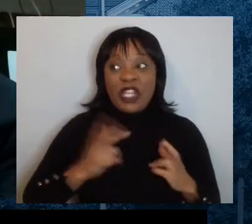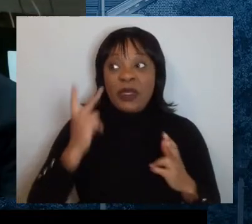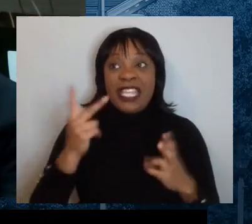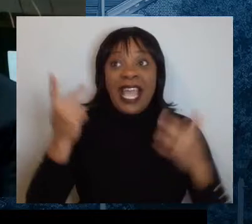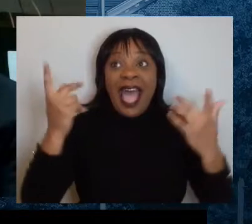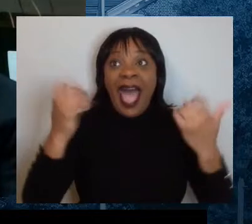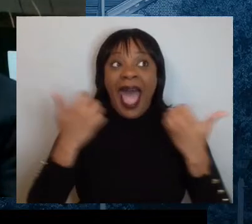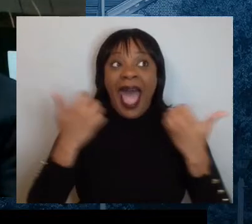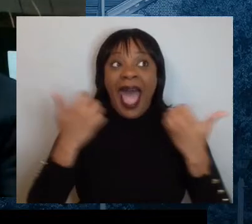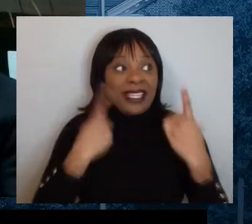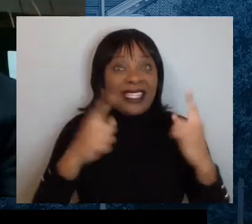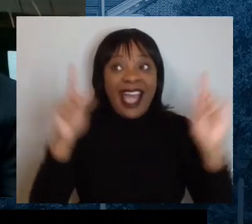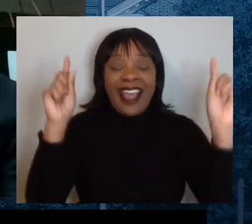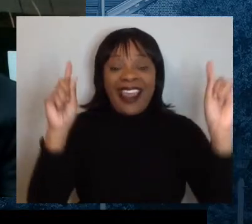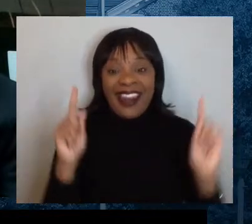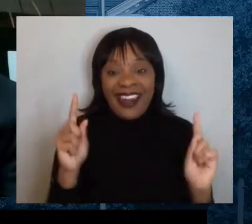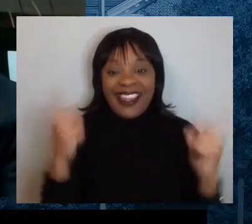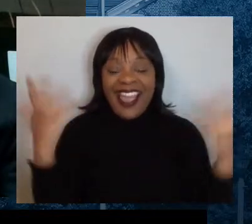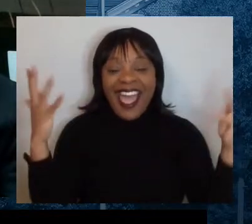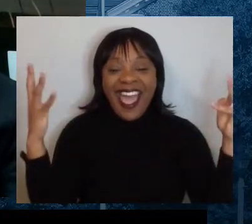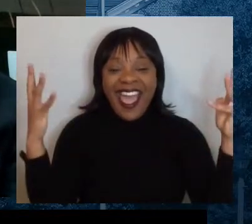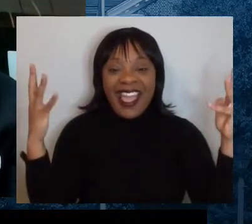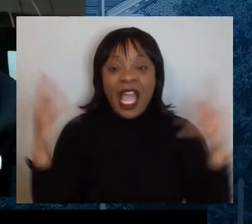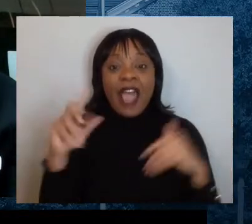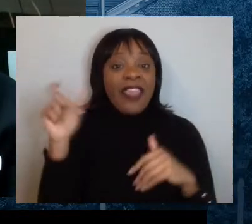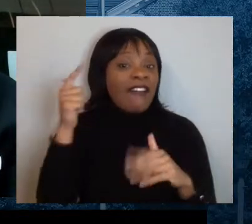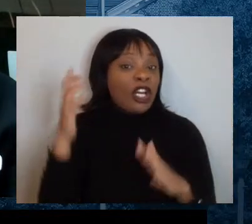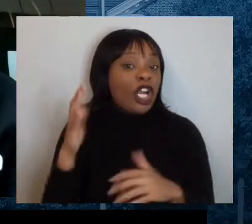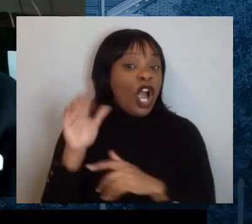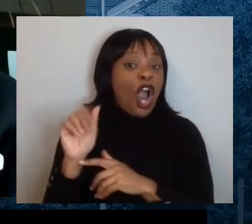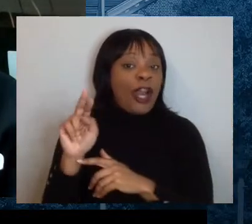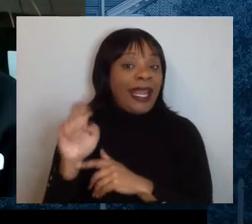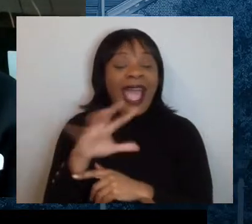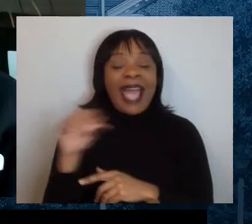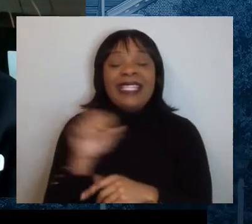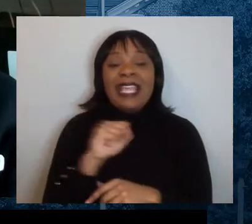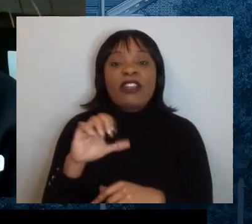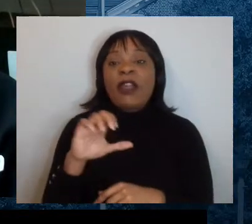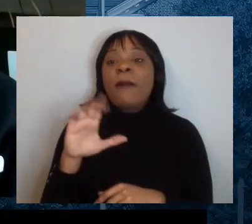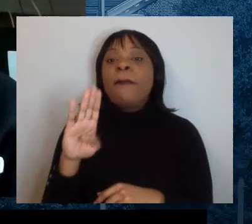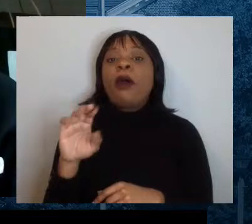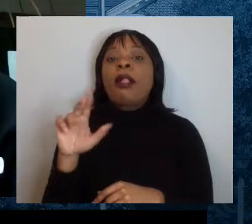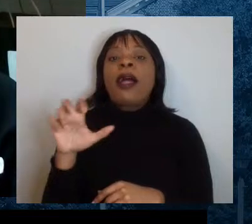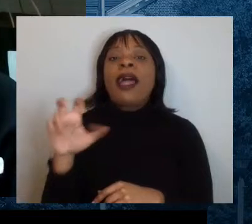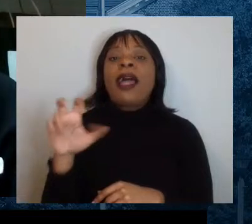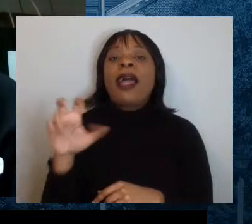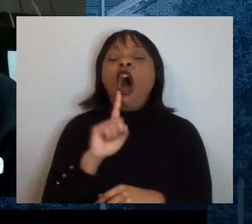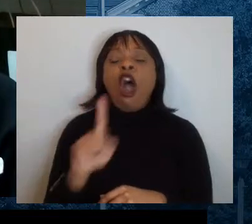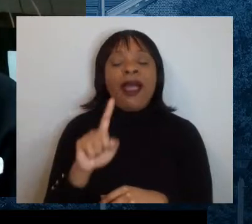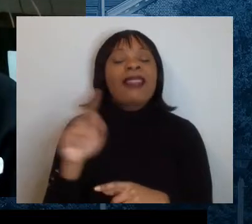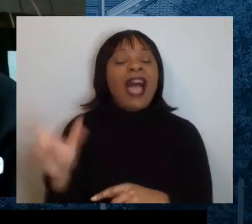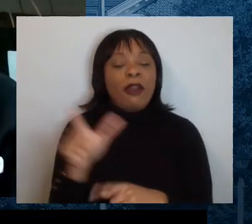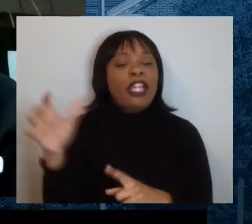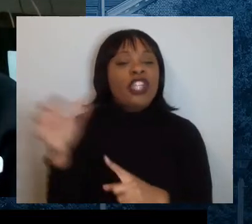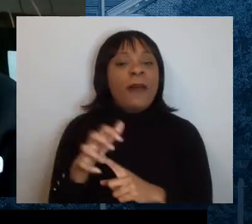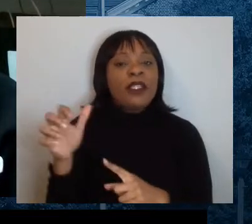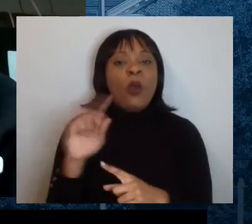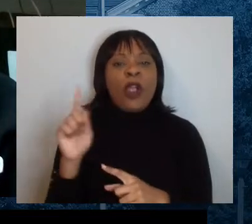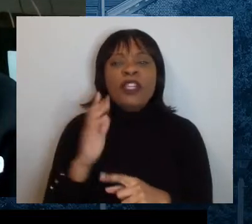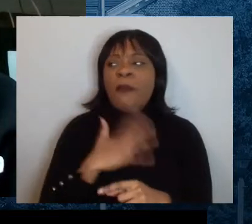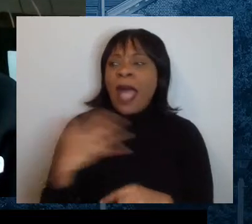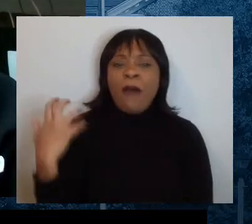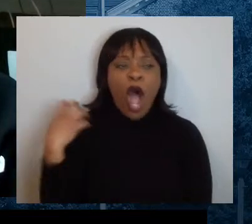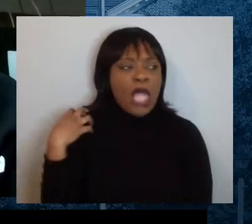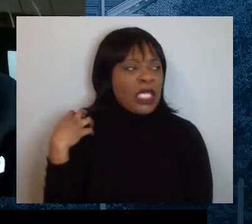Thank you. So Governor Carney and Secretary Bullock are library champions. And by the way, where's my boss?